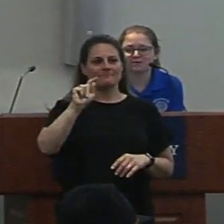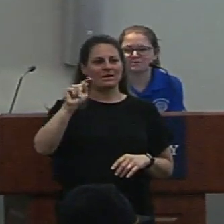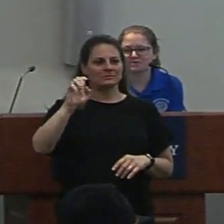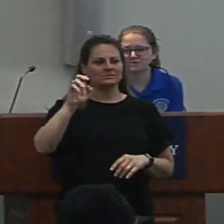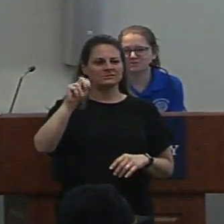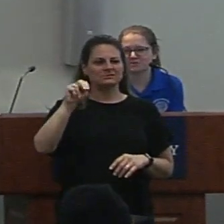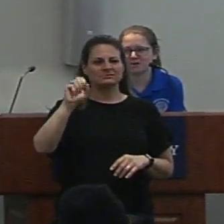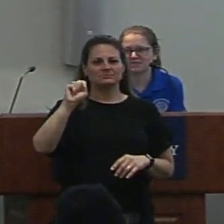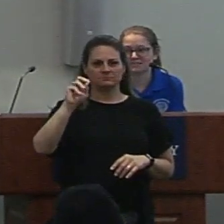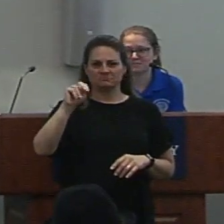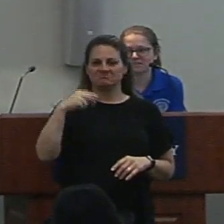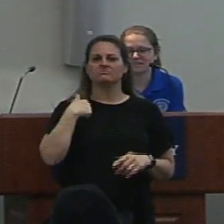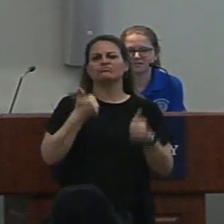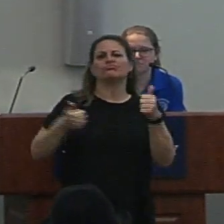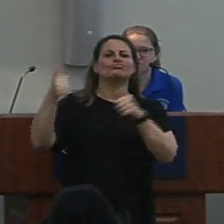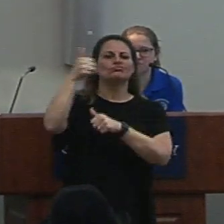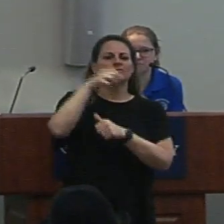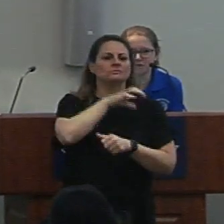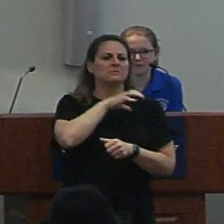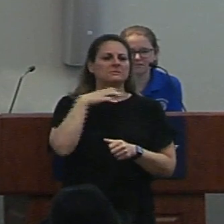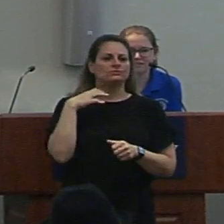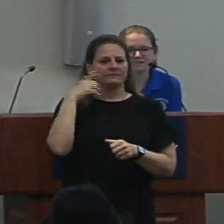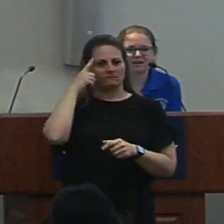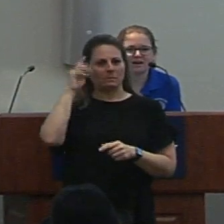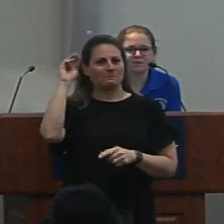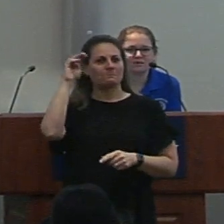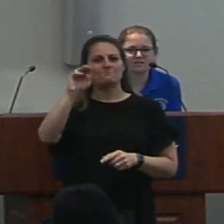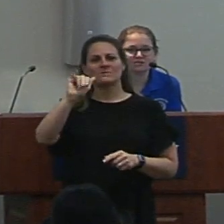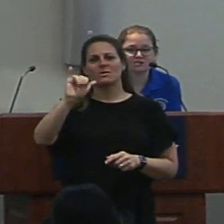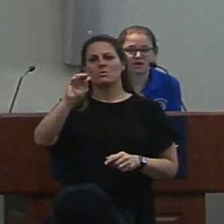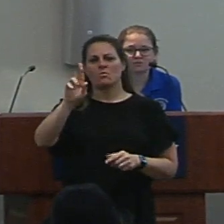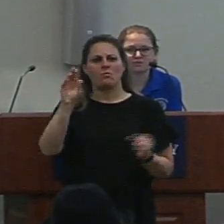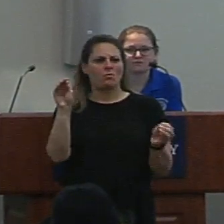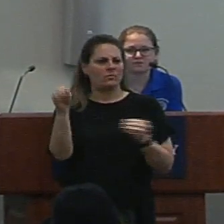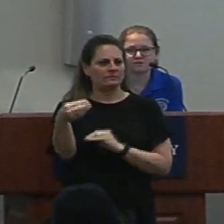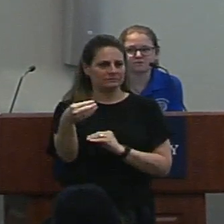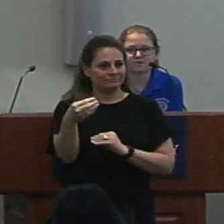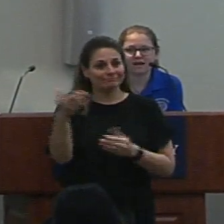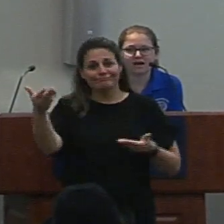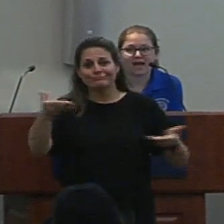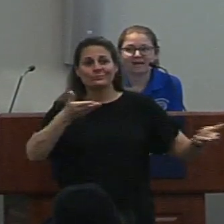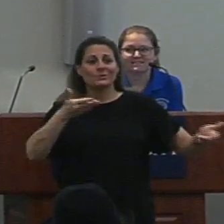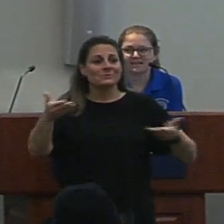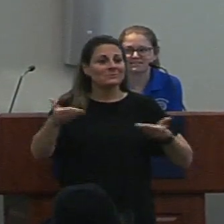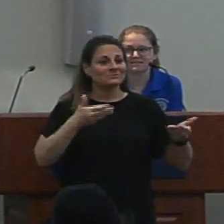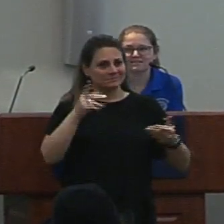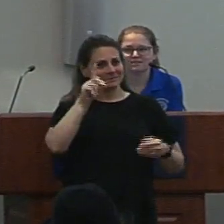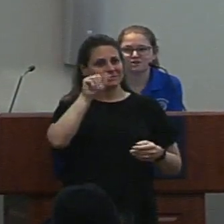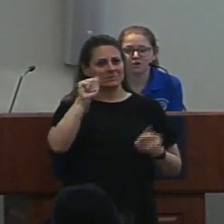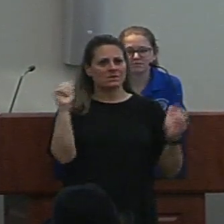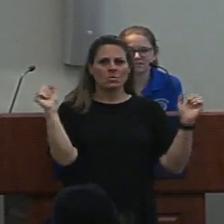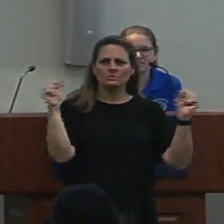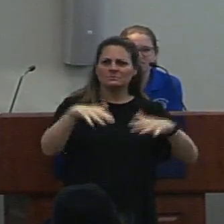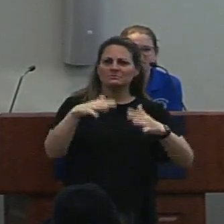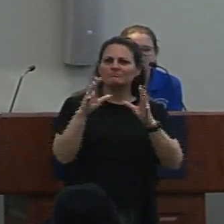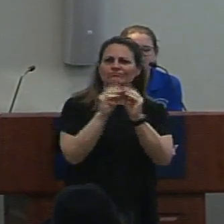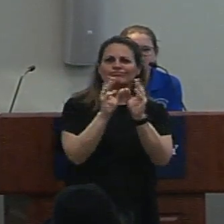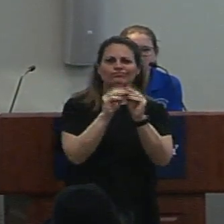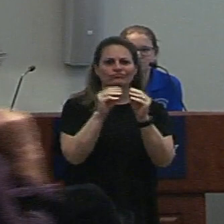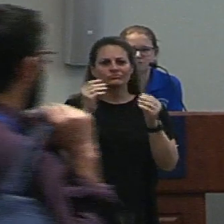want to welcome you to our Disability Community Forum. We're going to start with a few access